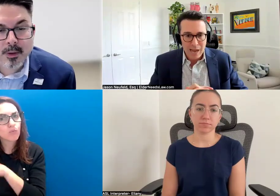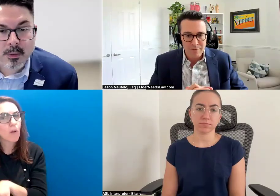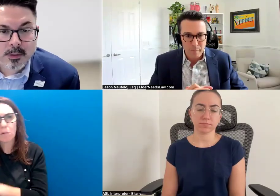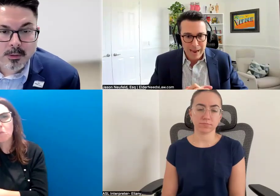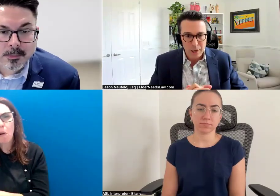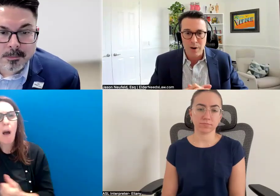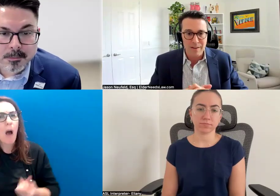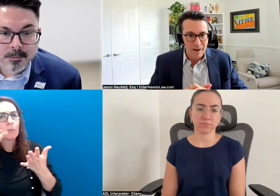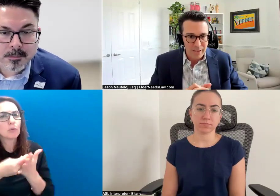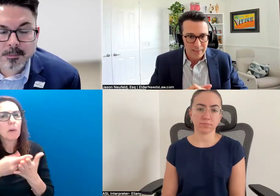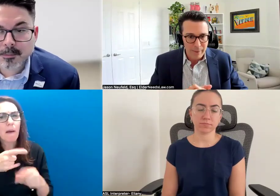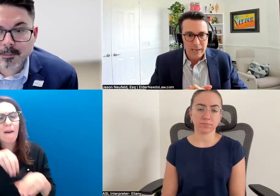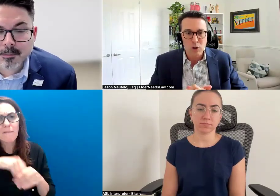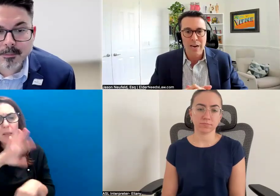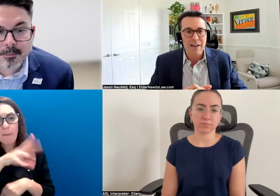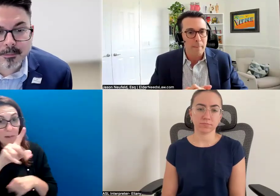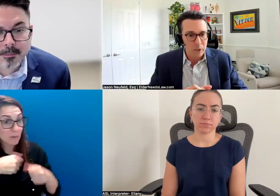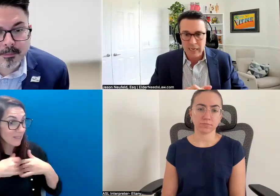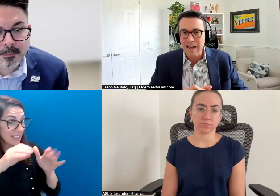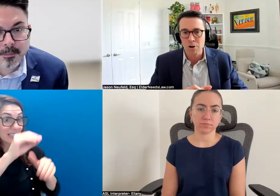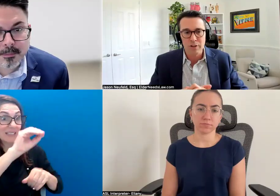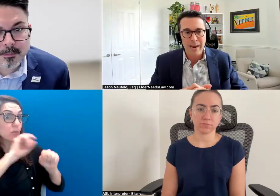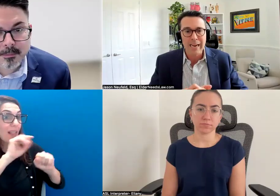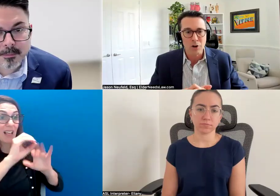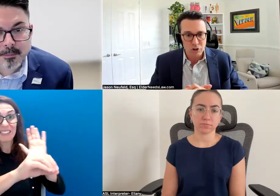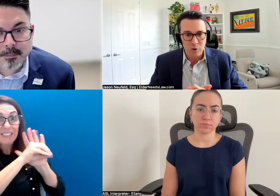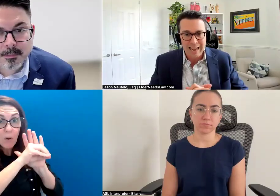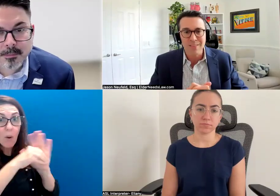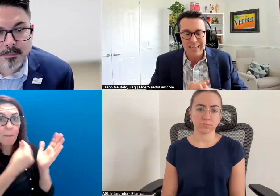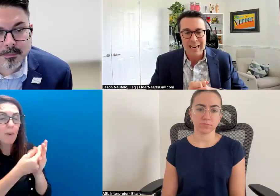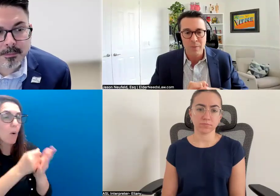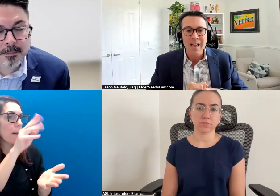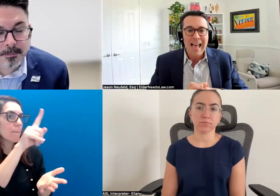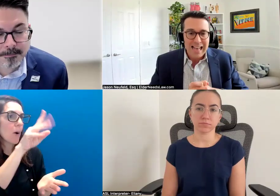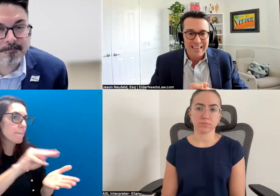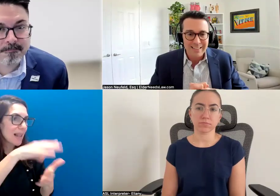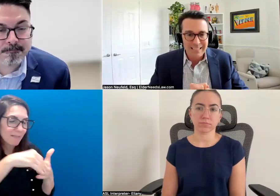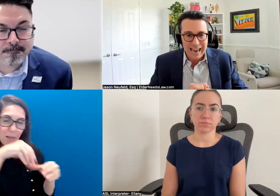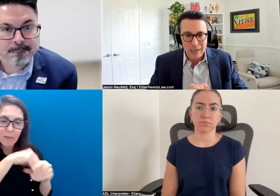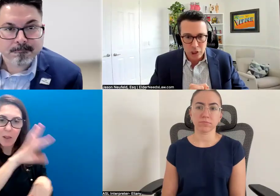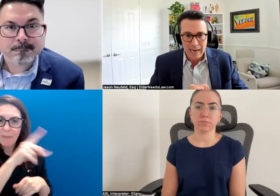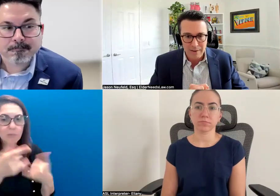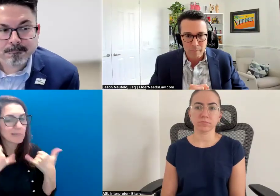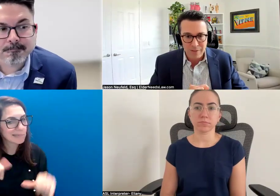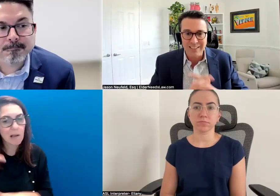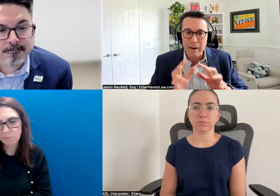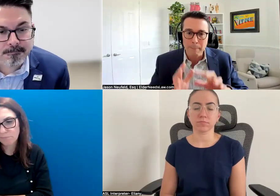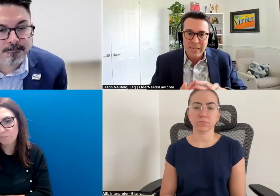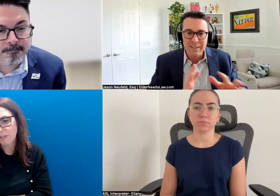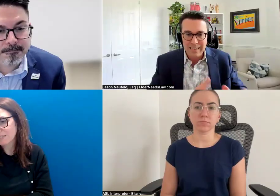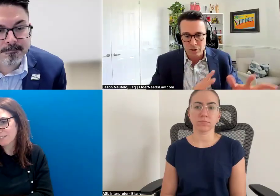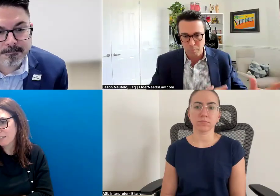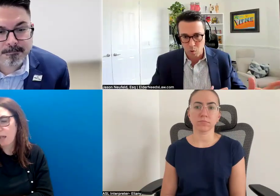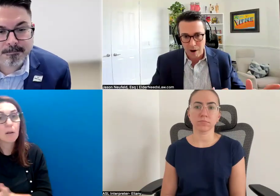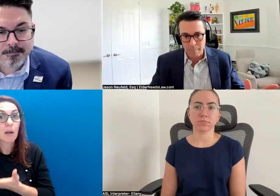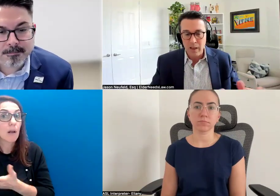money you have in the bank. You could have nothing in the bank. You could have $1 million in the bank and you're still getting the same SSDI check every month. It's not a